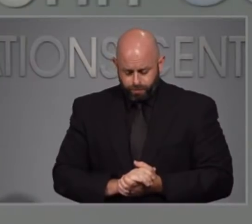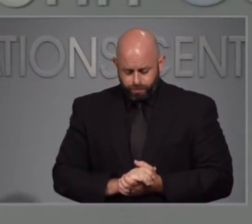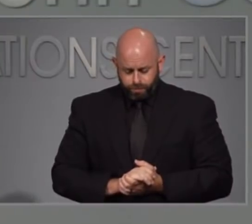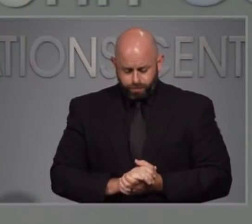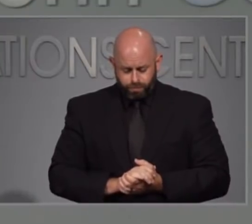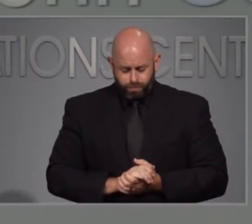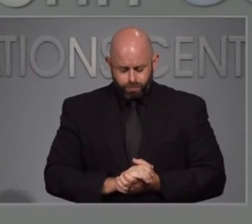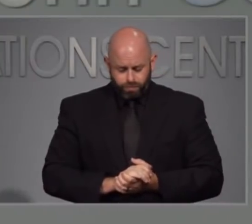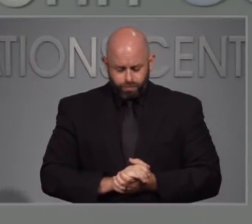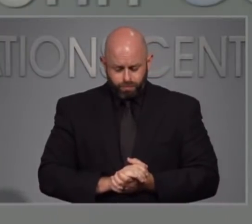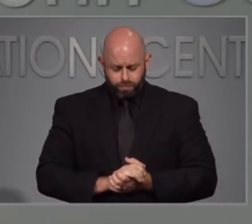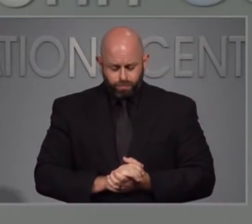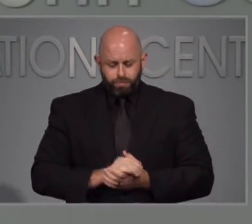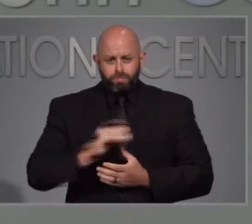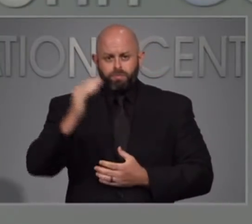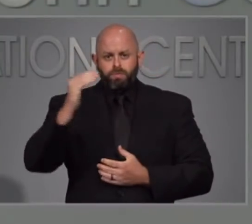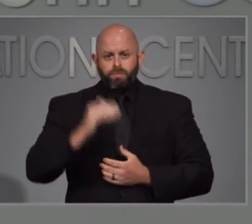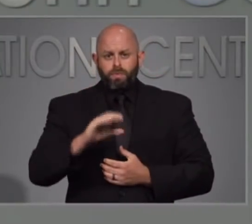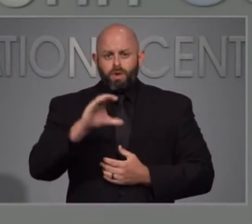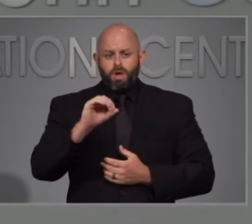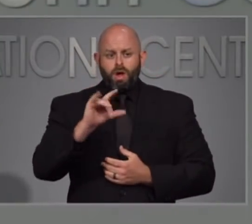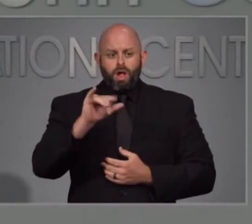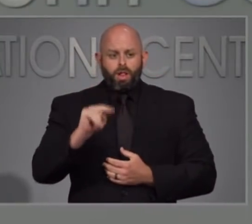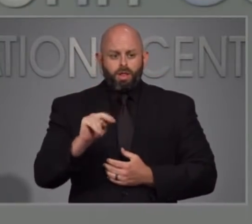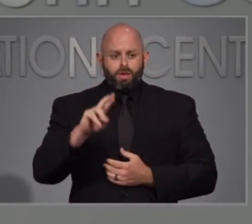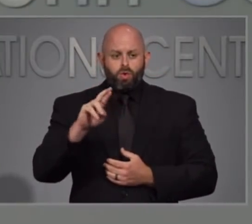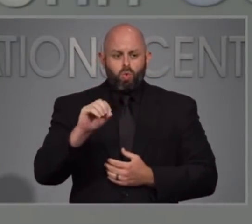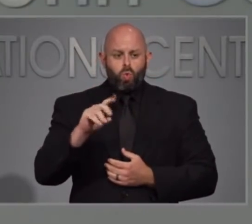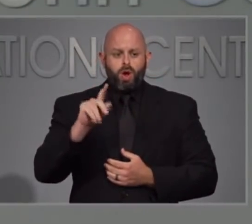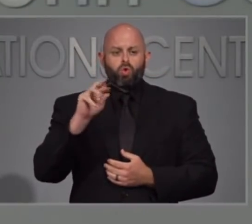Our next question is from Cullen Browder with WRAL.